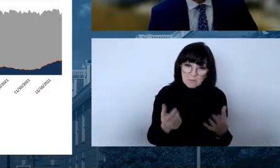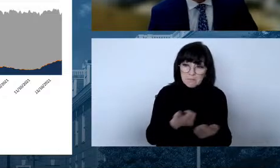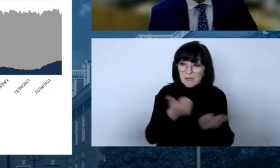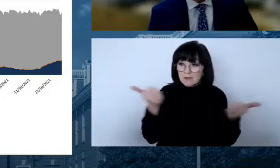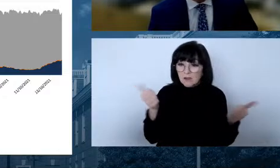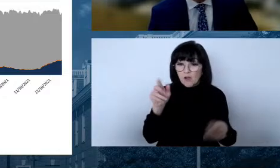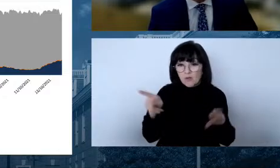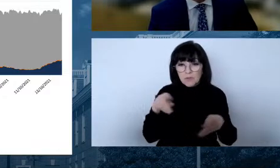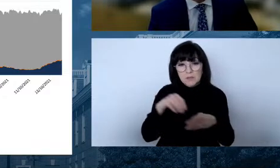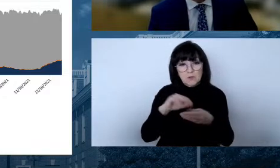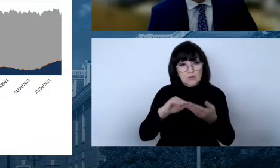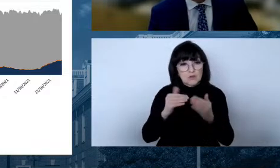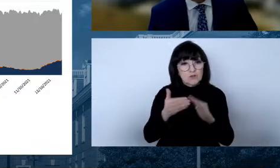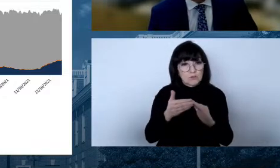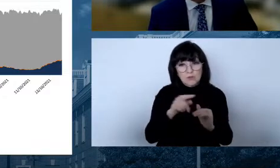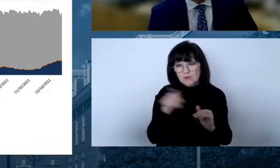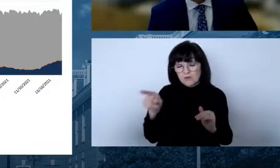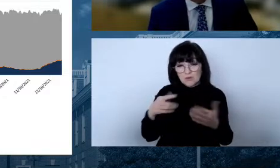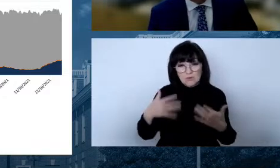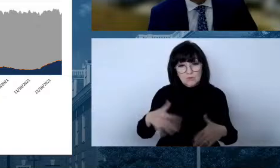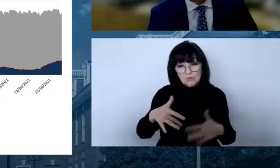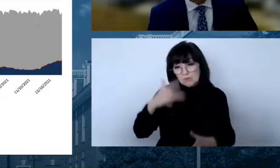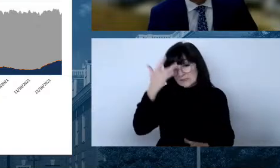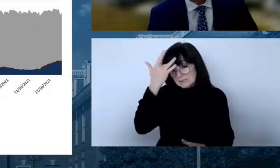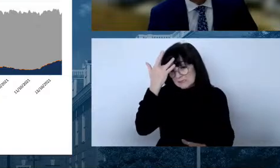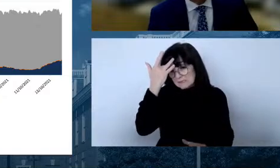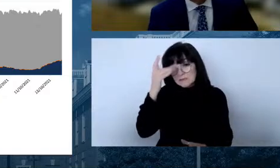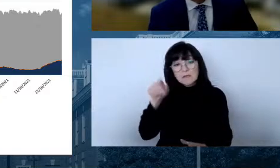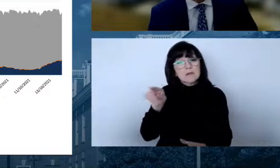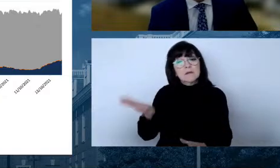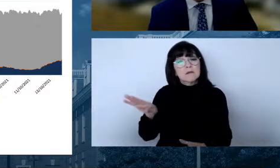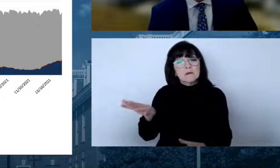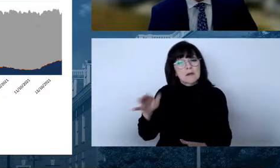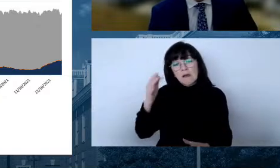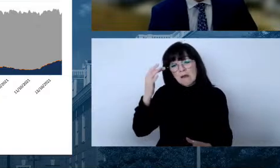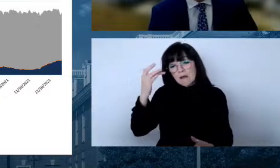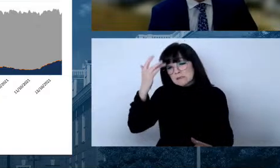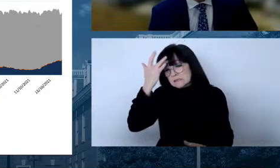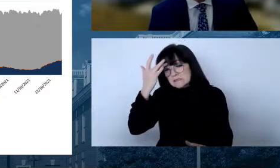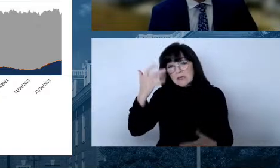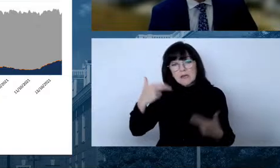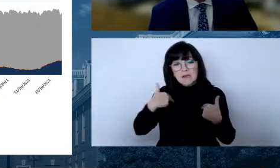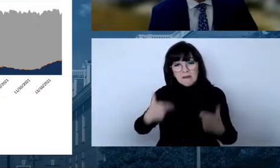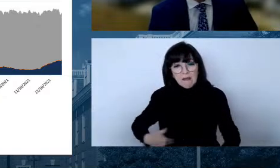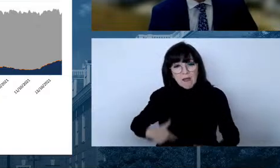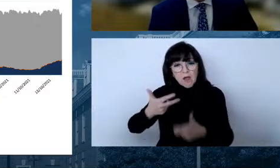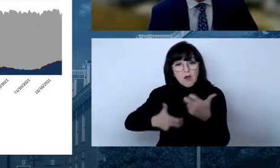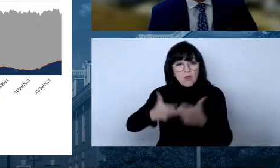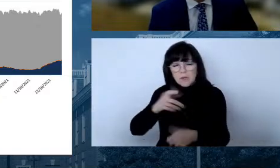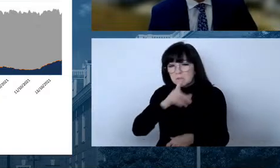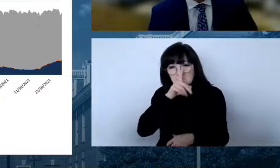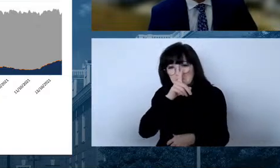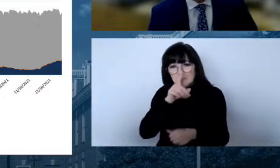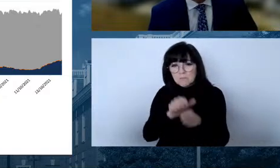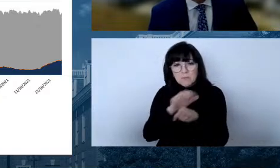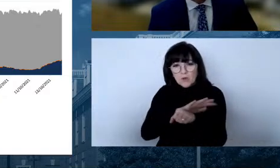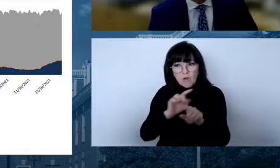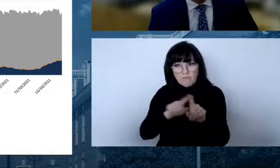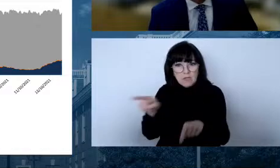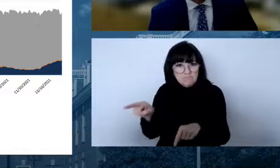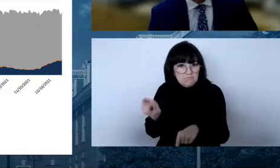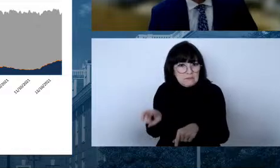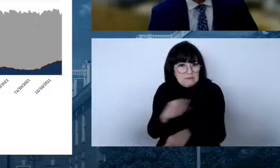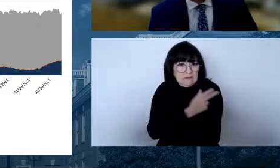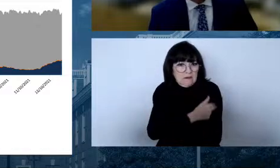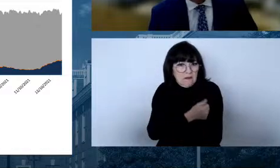who are very ill with non-COVID related issues. We need to be able to take care of them. We need to have the capacity to do that.